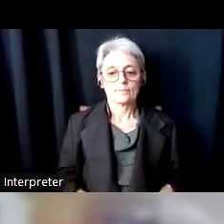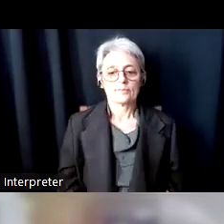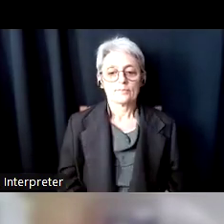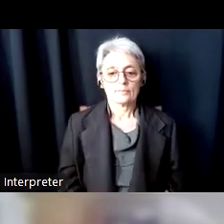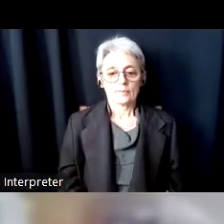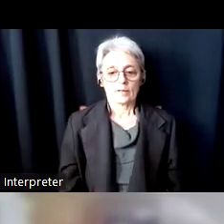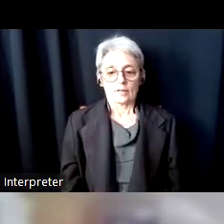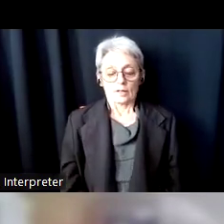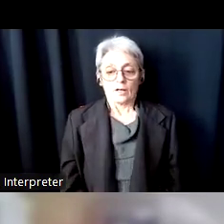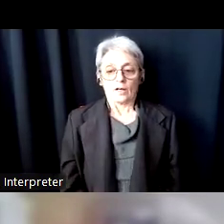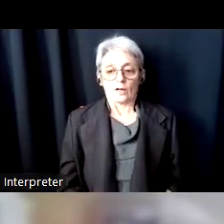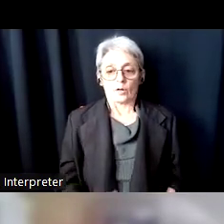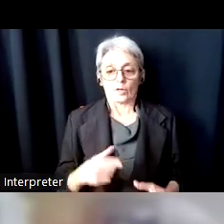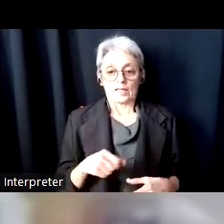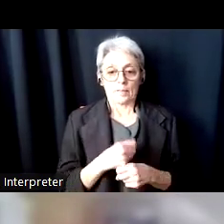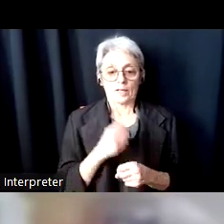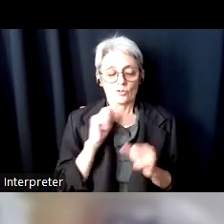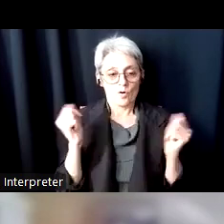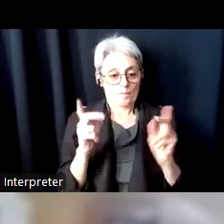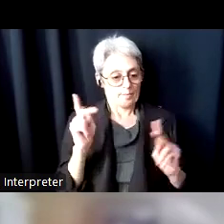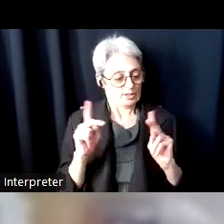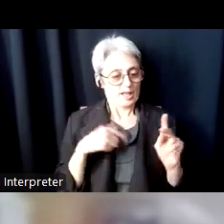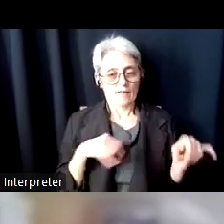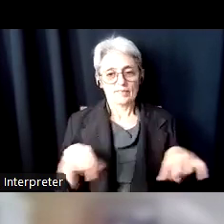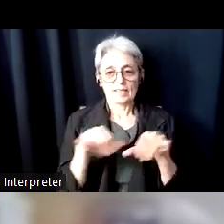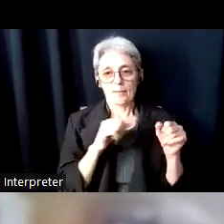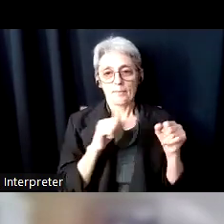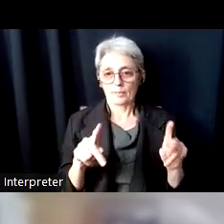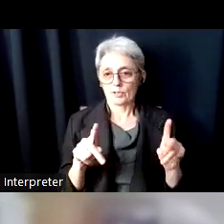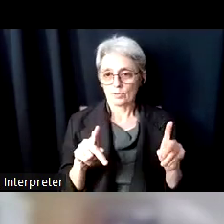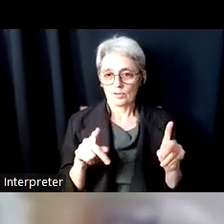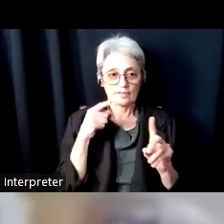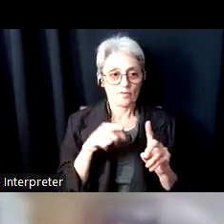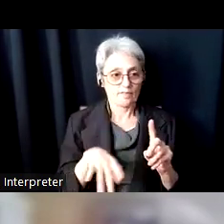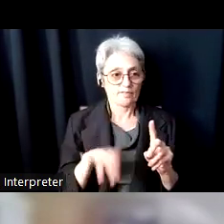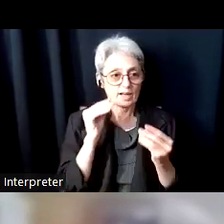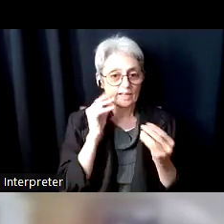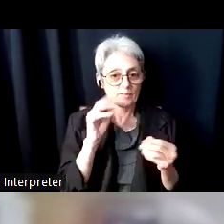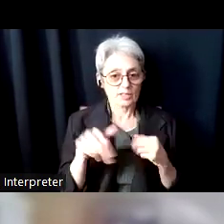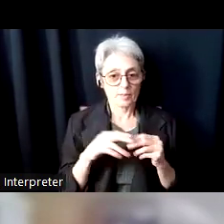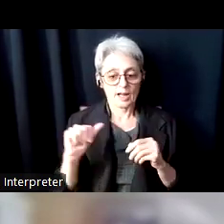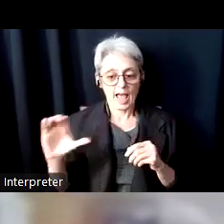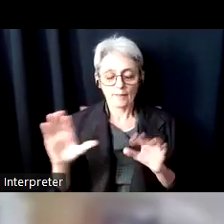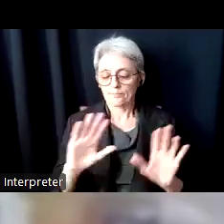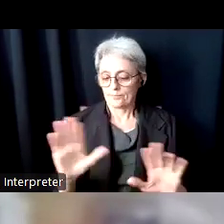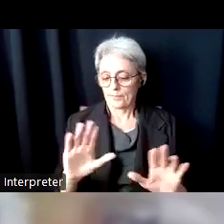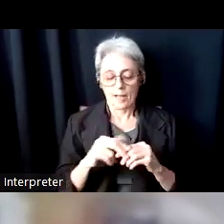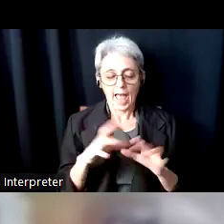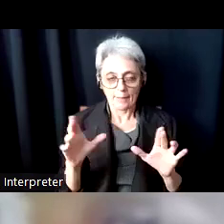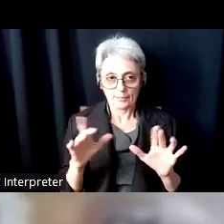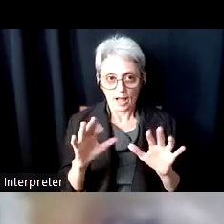all populations have the same opportunity to find information about and